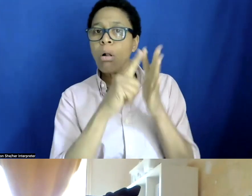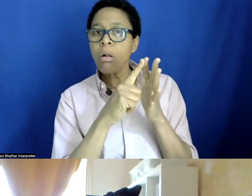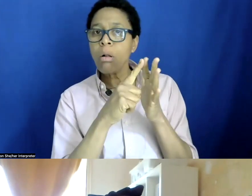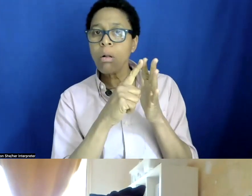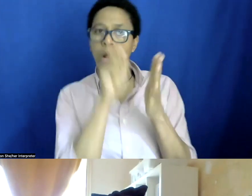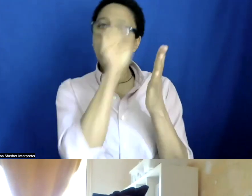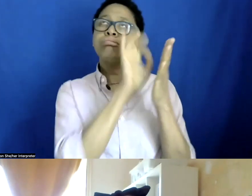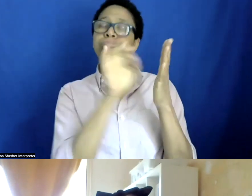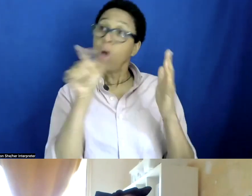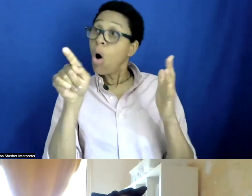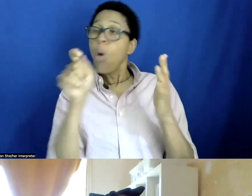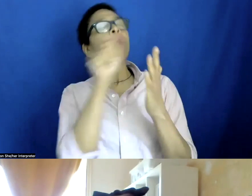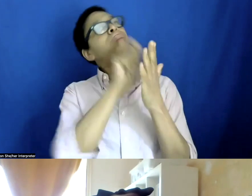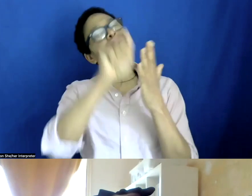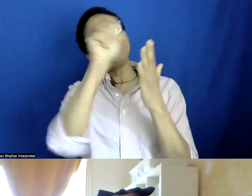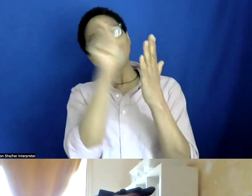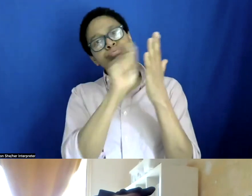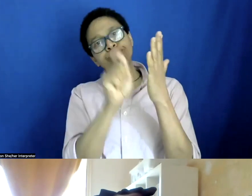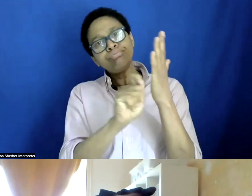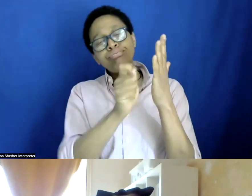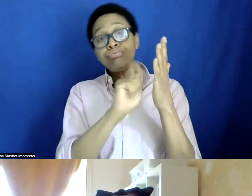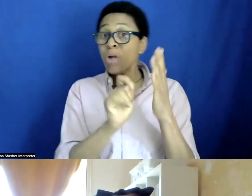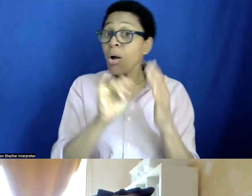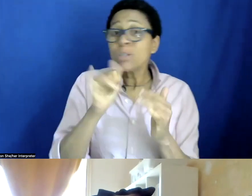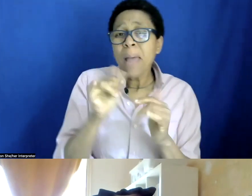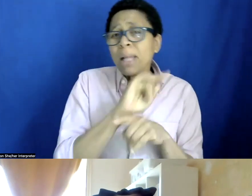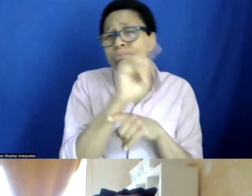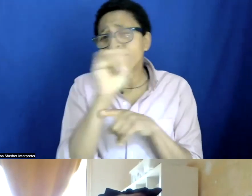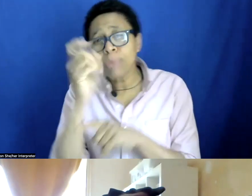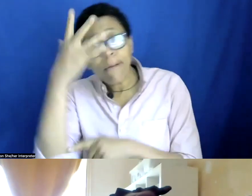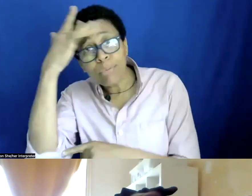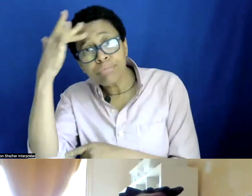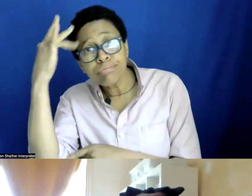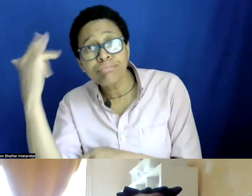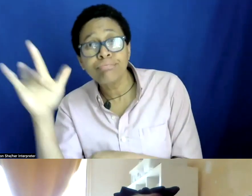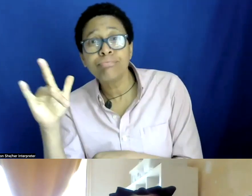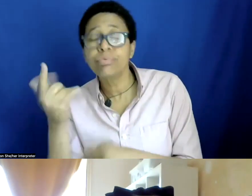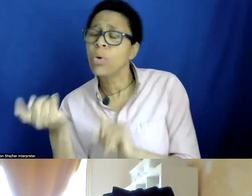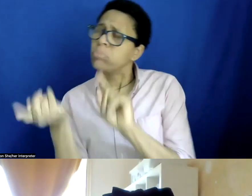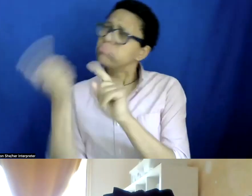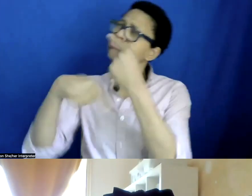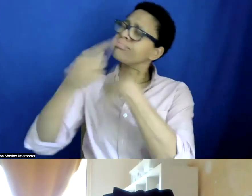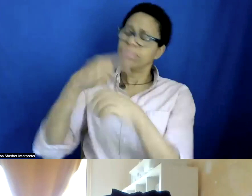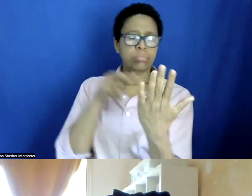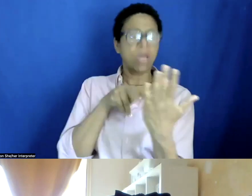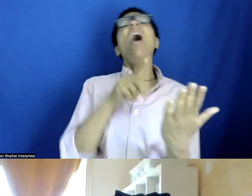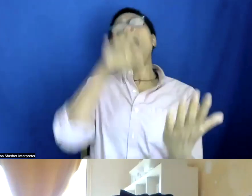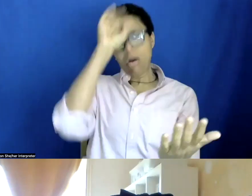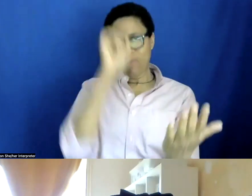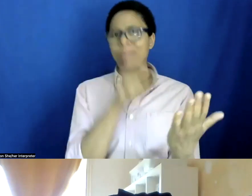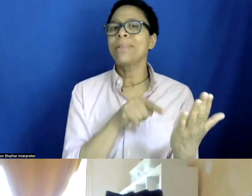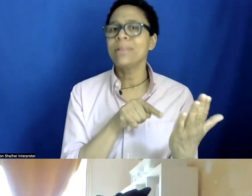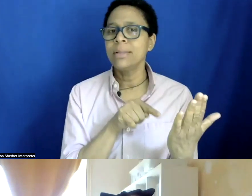project over the course of a few months, we might forget when we come back together at the next meeting what we thought about the first one.